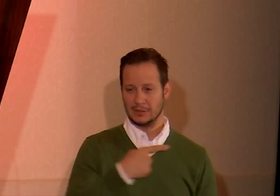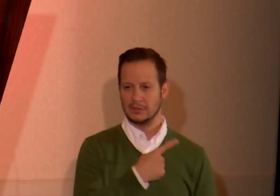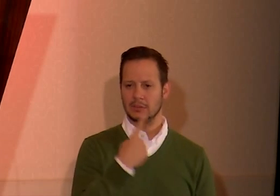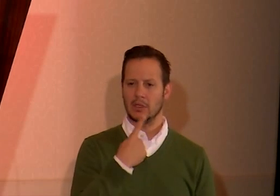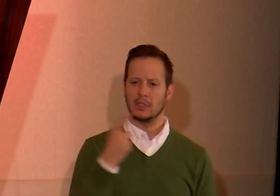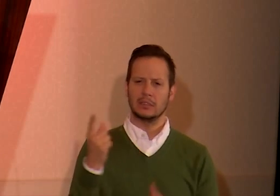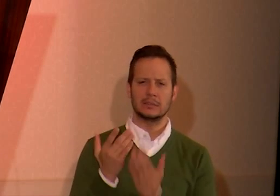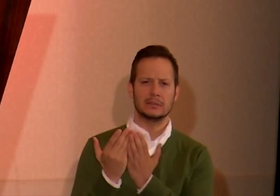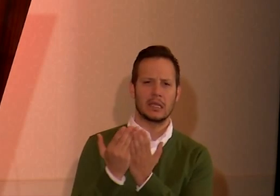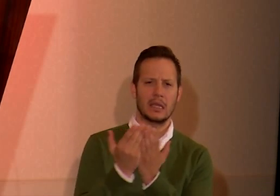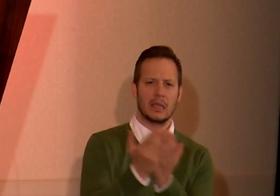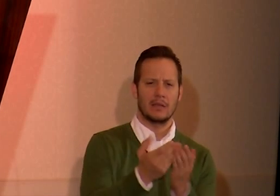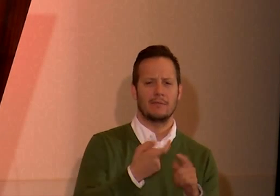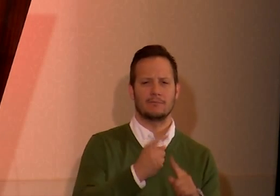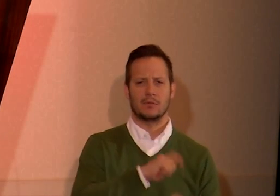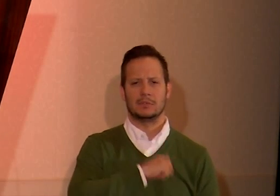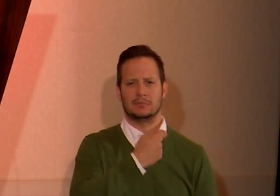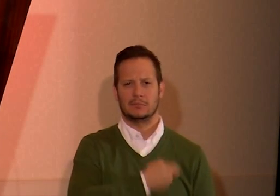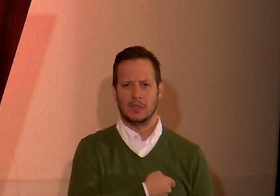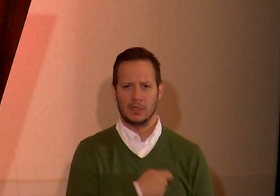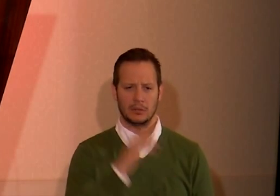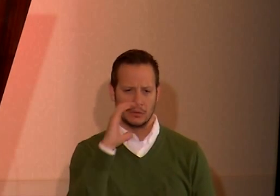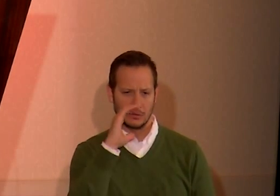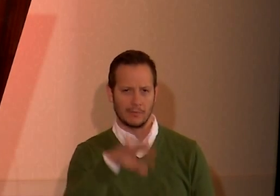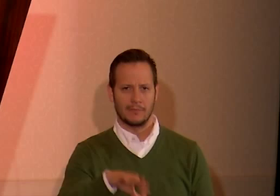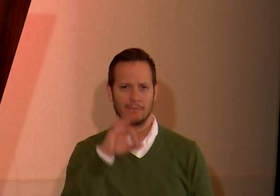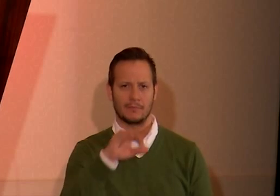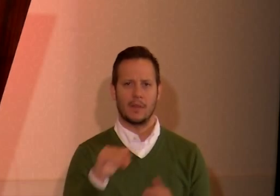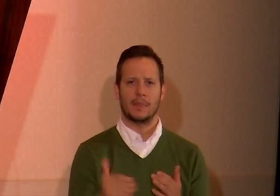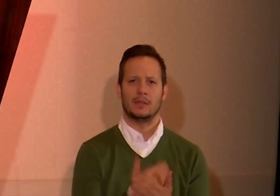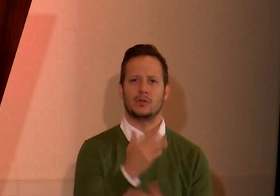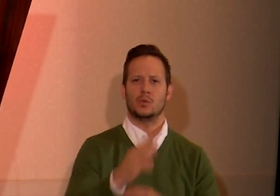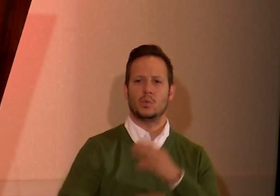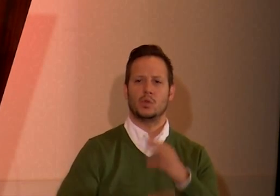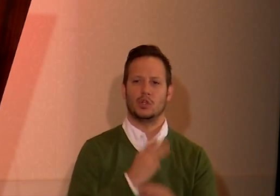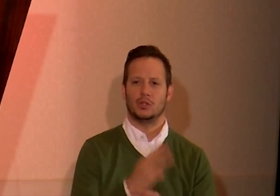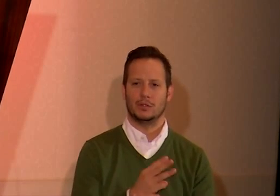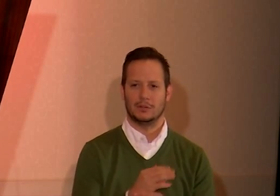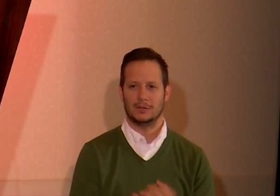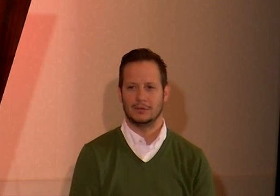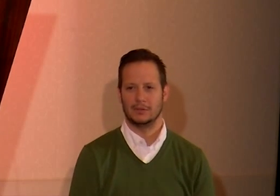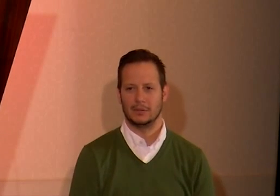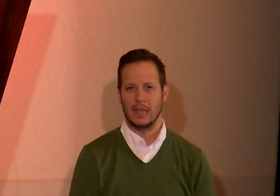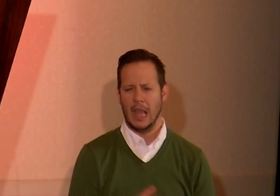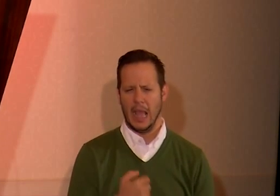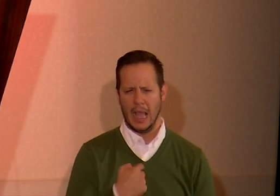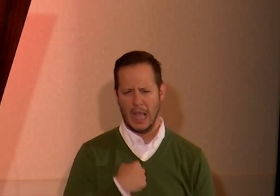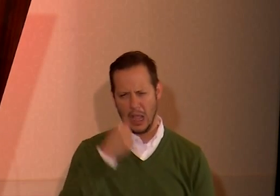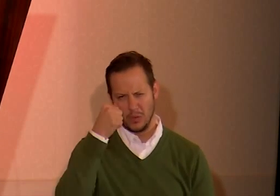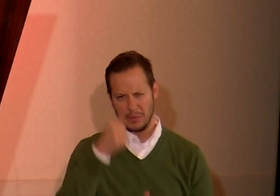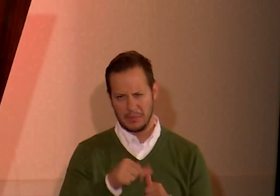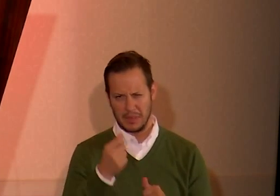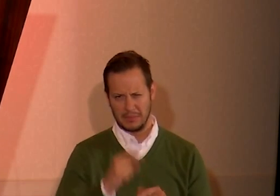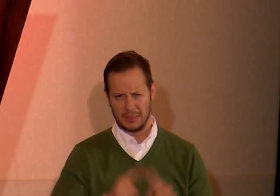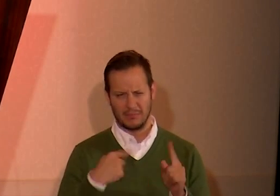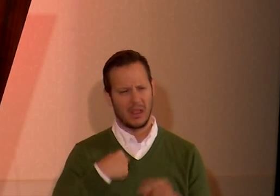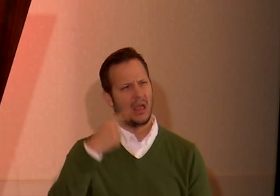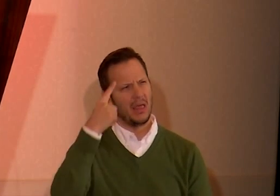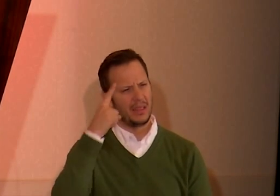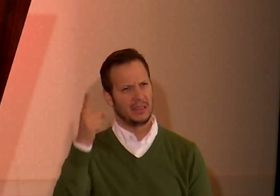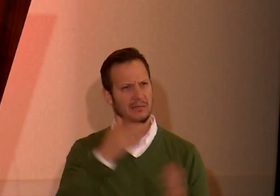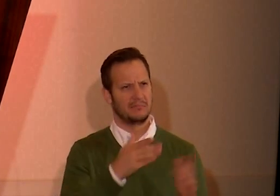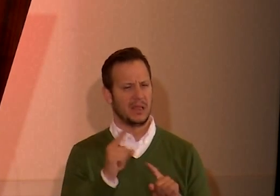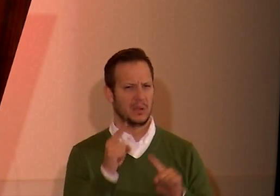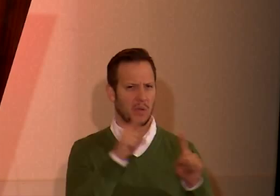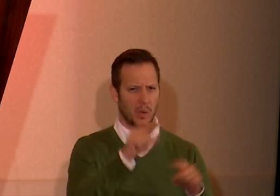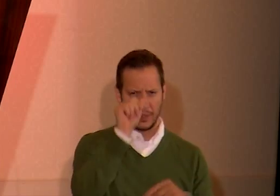set sail from Spain to find the New World. I remembered it differently. I think he was trying to get to India